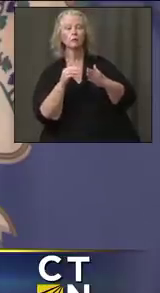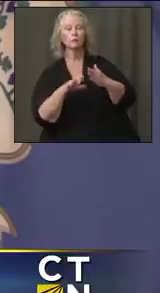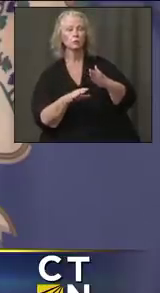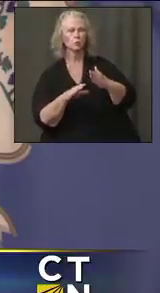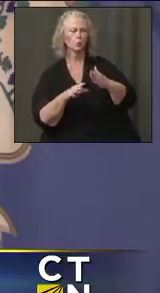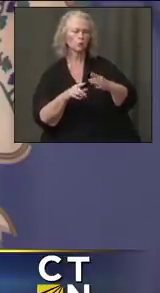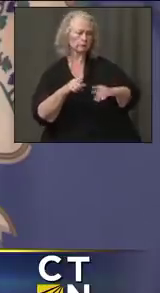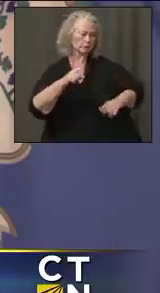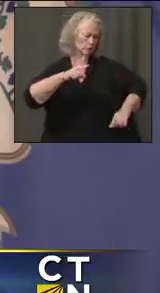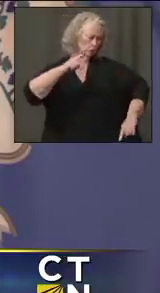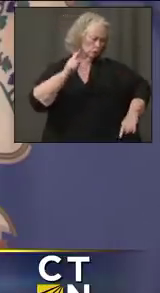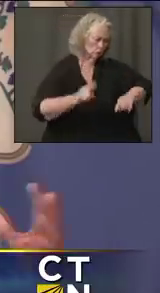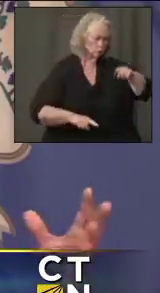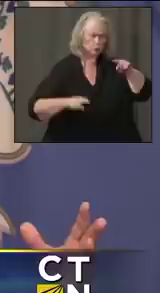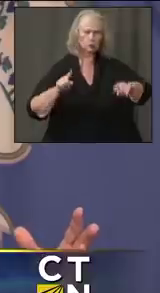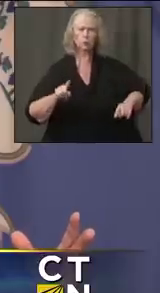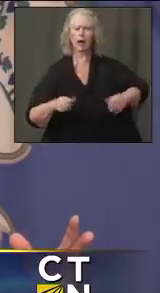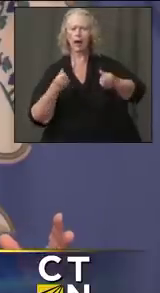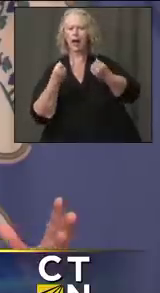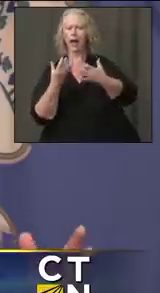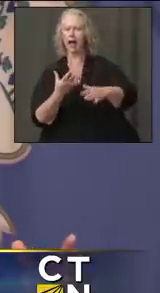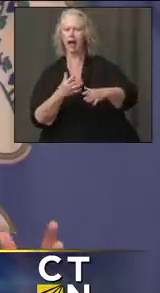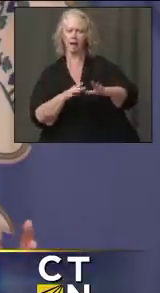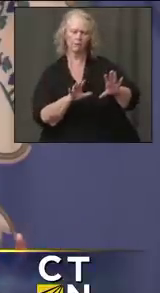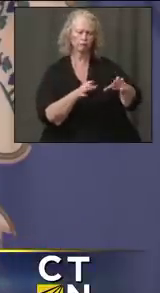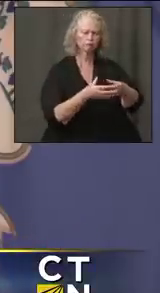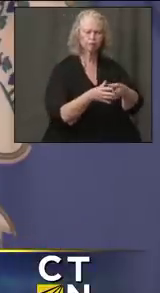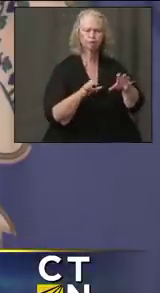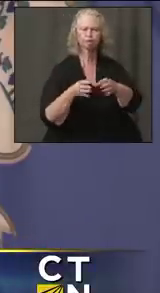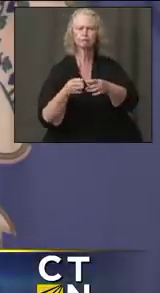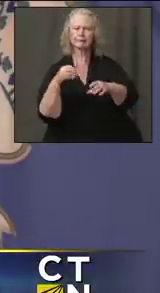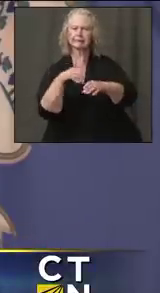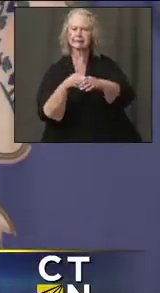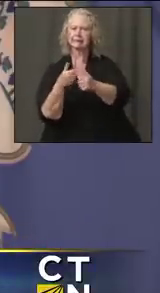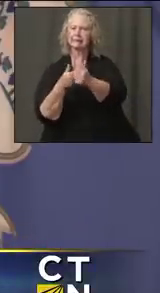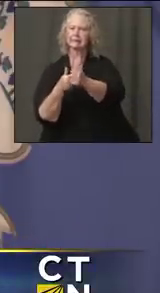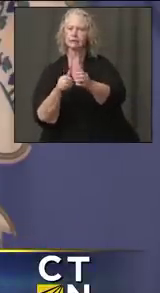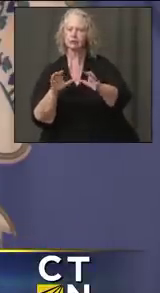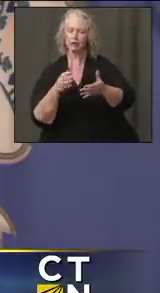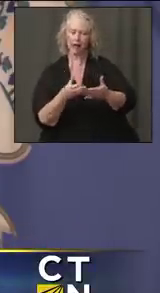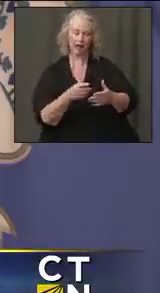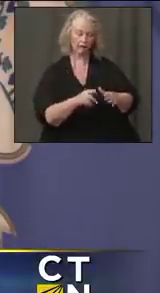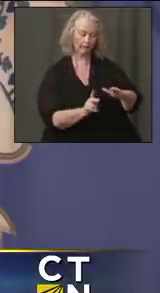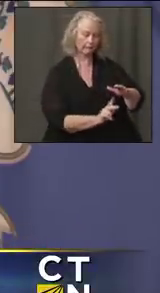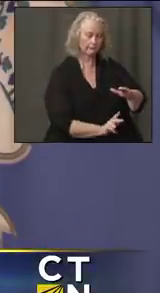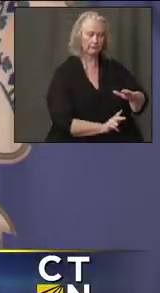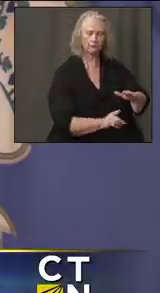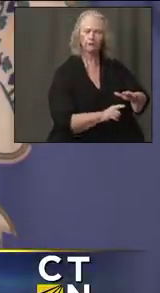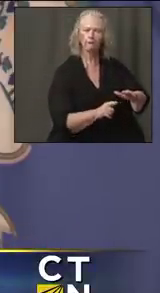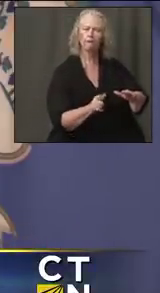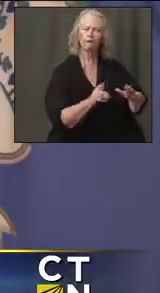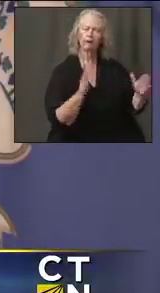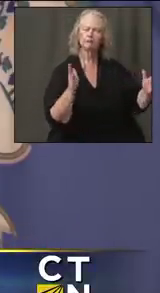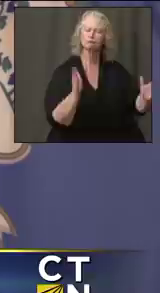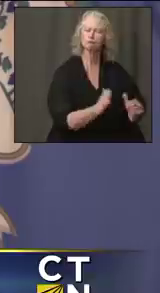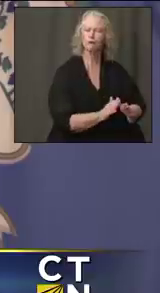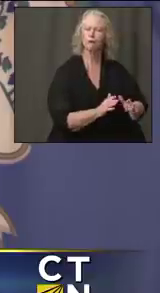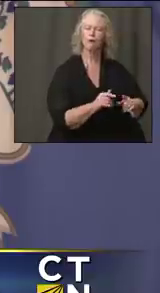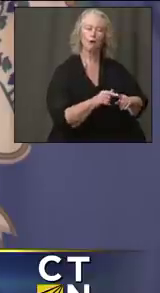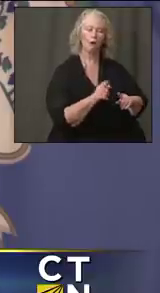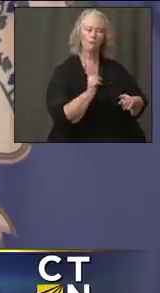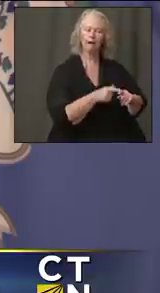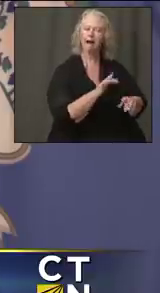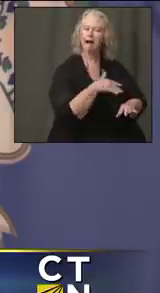pre-K, kindergarten, first grade, generally more space per child than a lot of the other grades, and they also have their own private